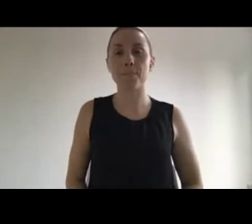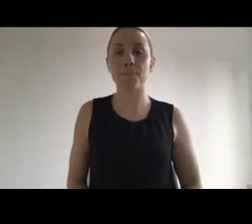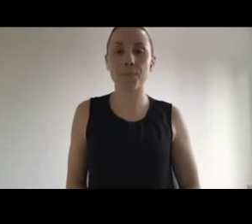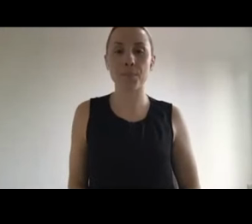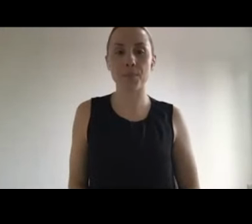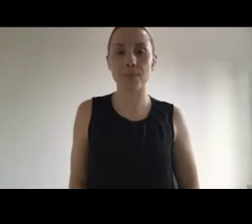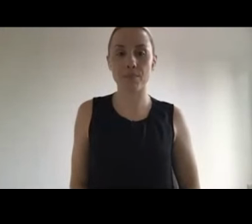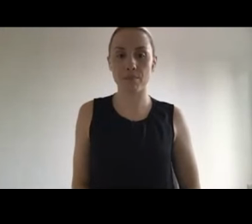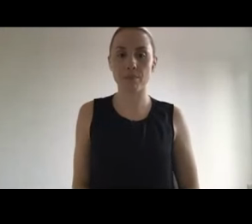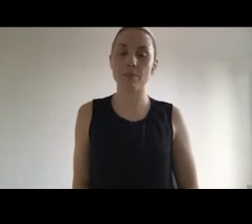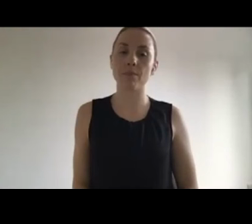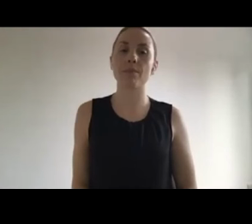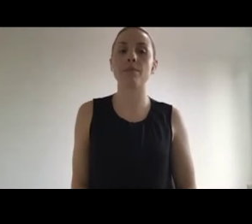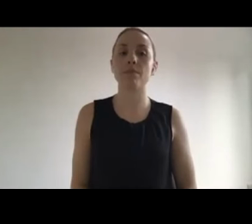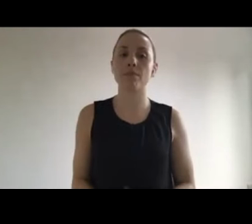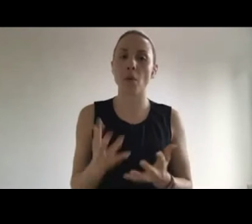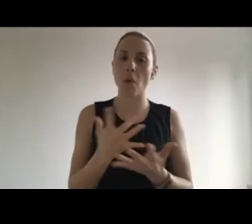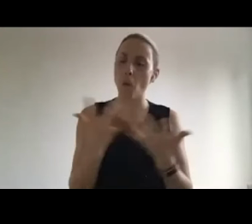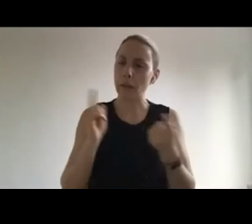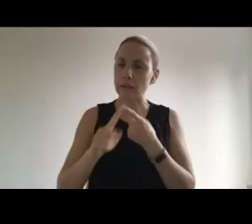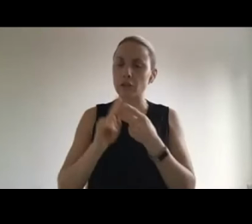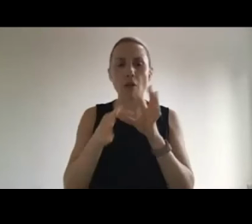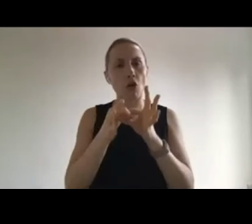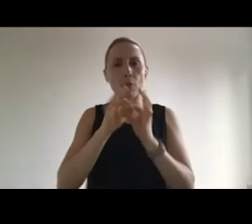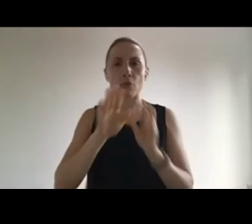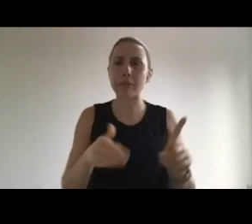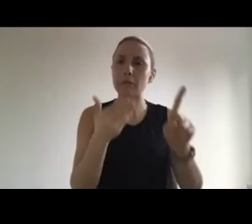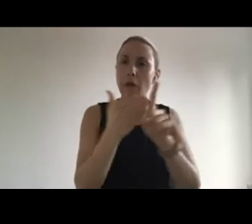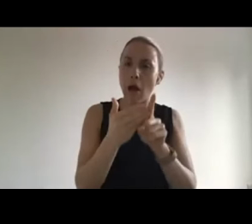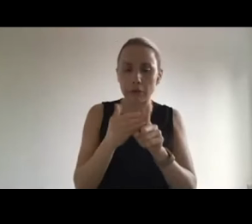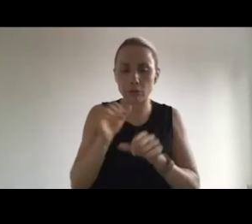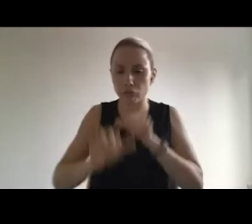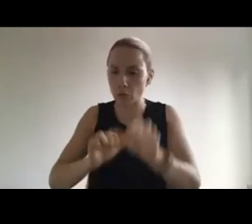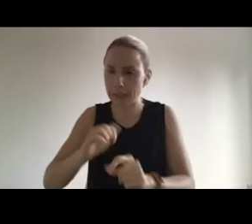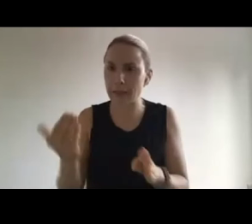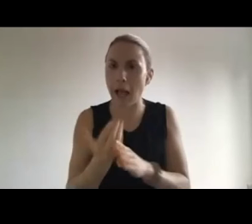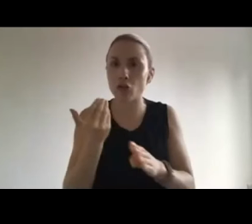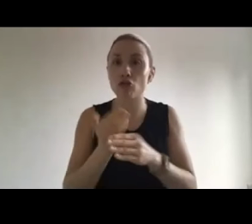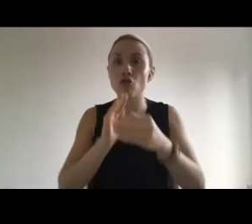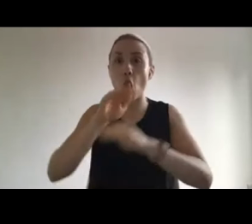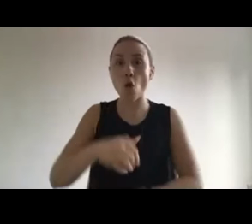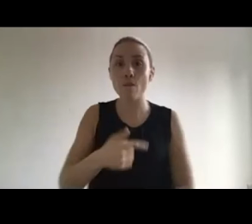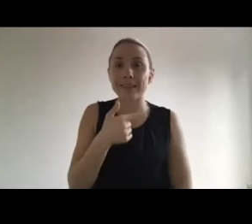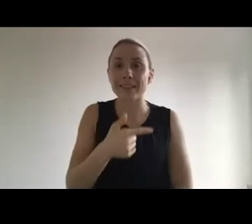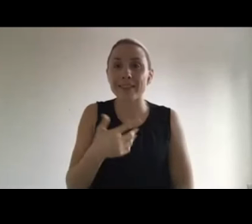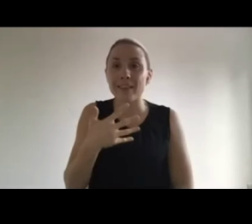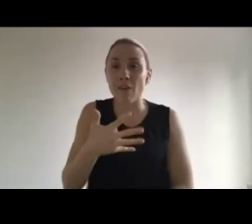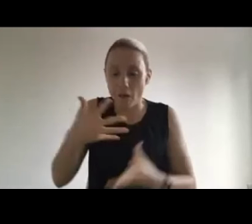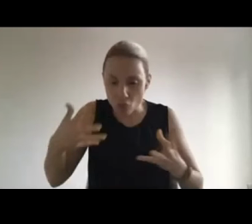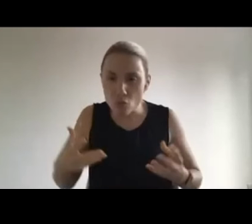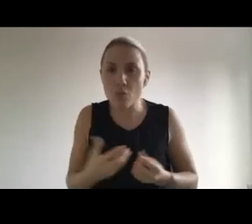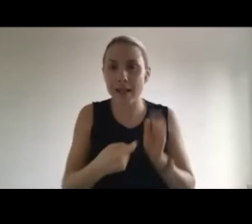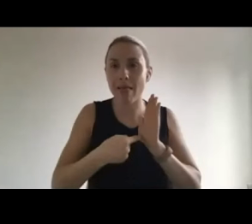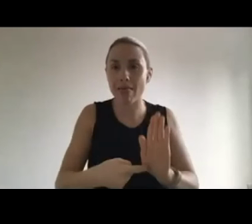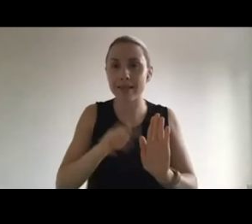various therapeutic targets and mechanisms of action, there are over 75 in this big table.